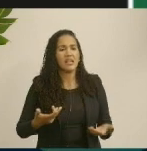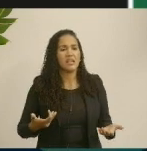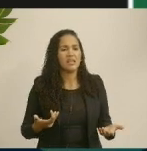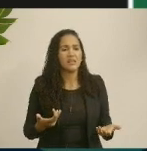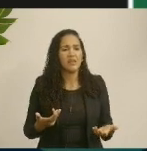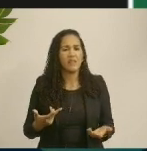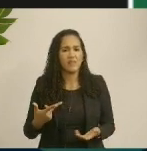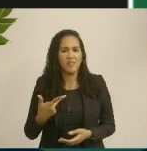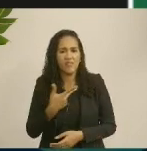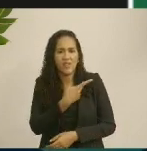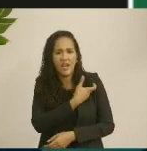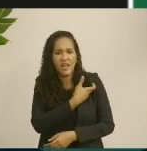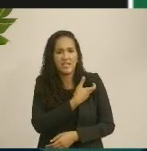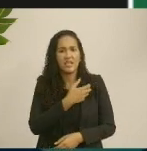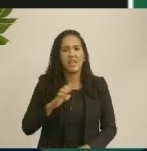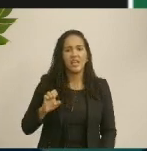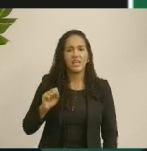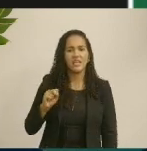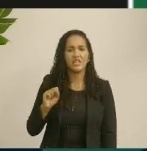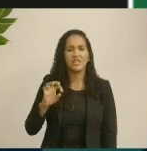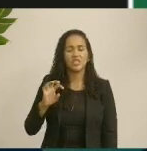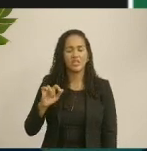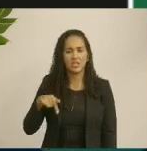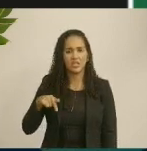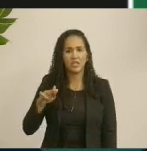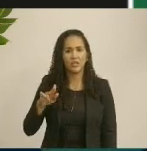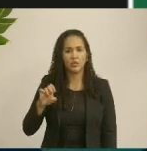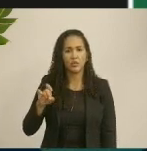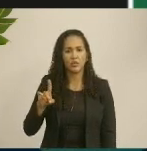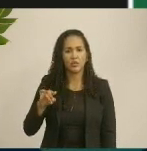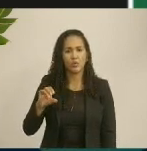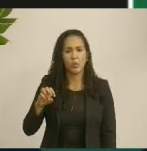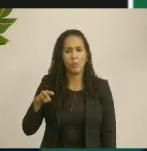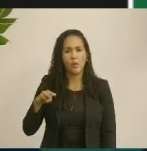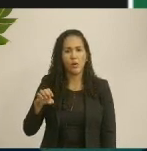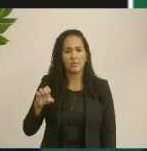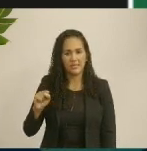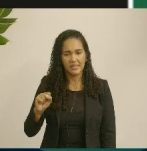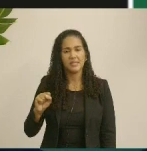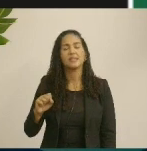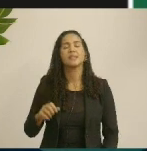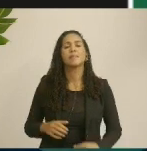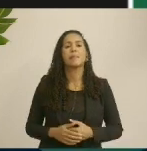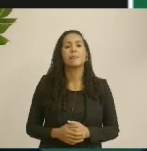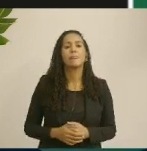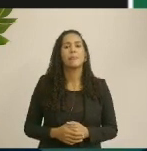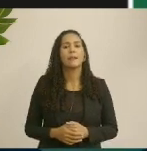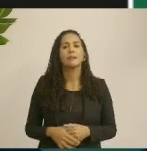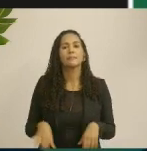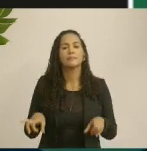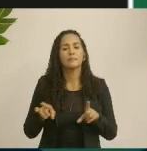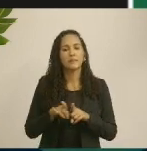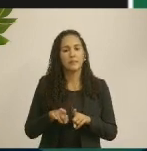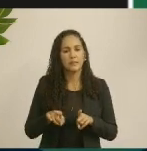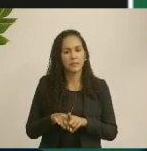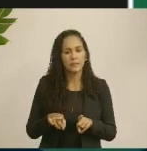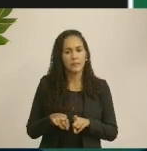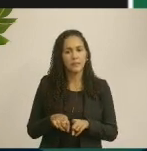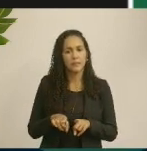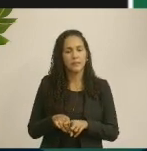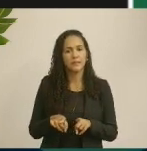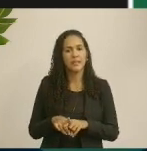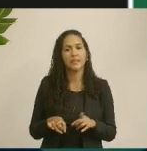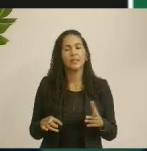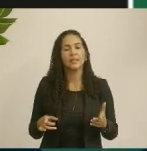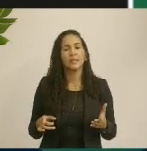have relied on academia and corporations, organizations in Brazil like Biomanguinhos and Butantan, and